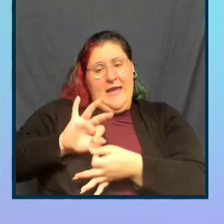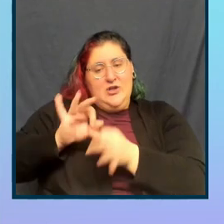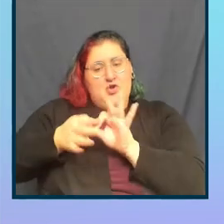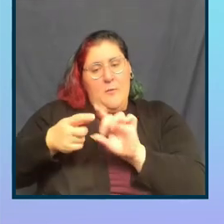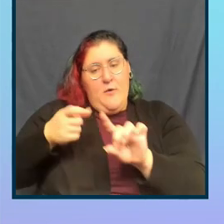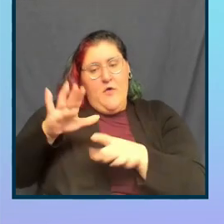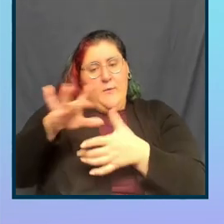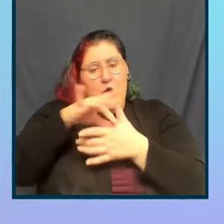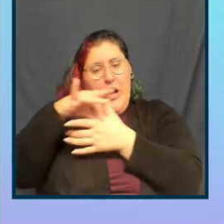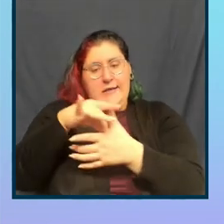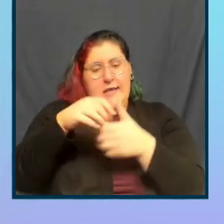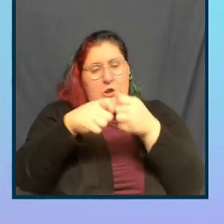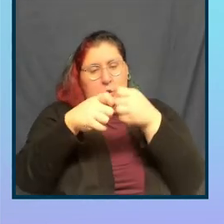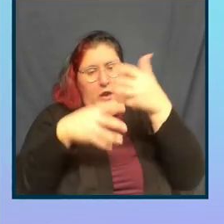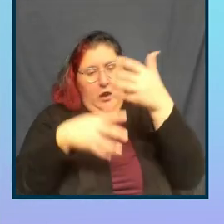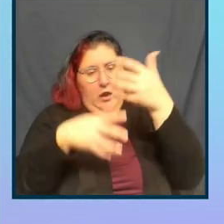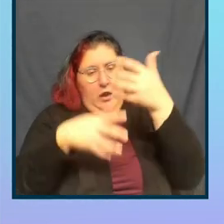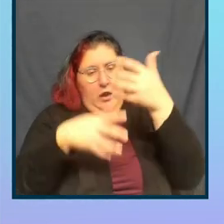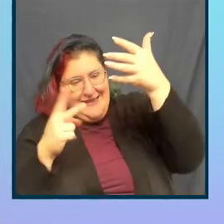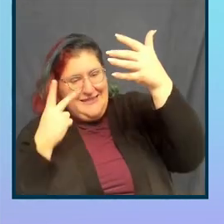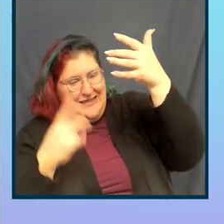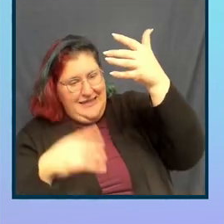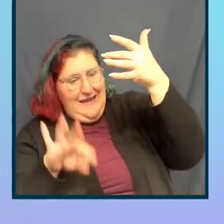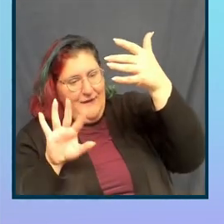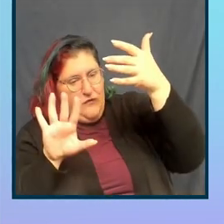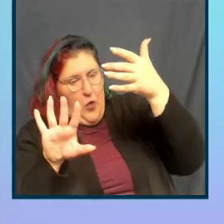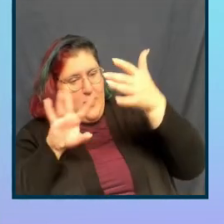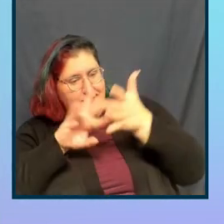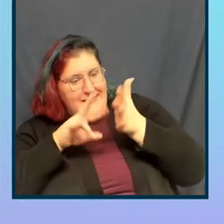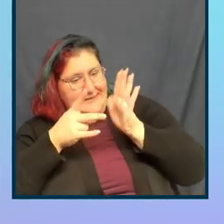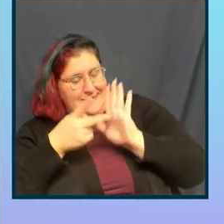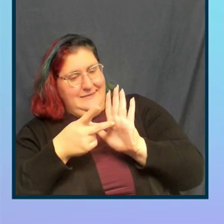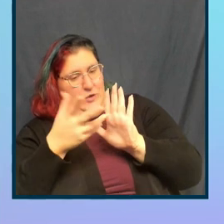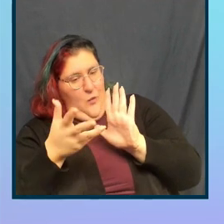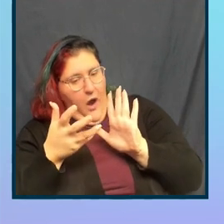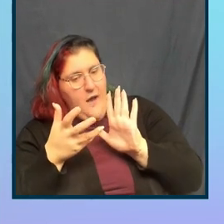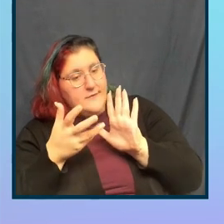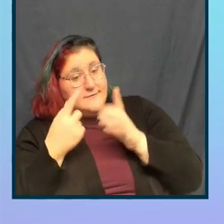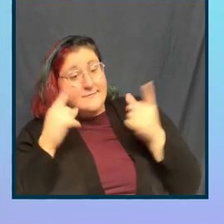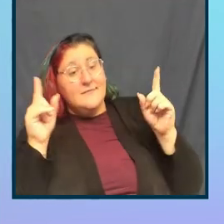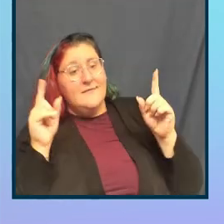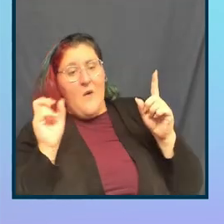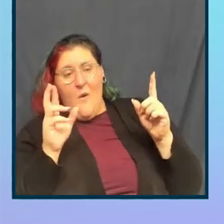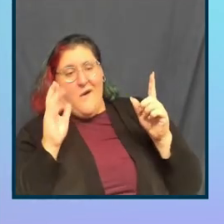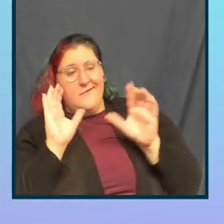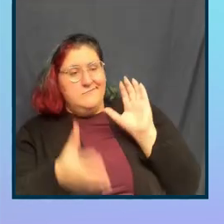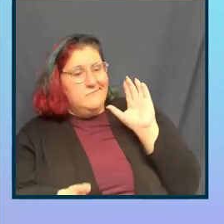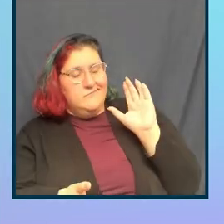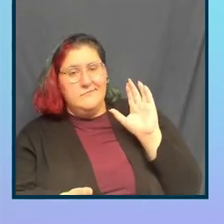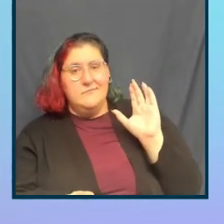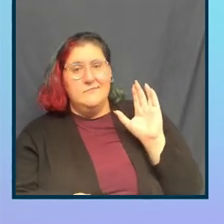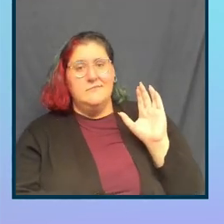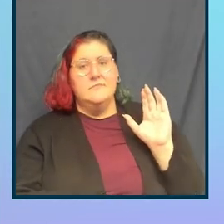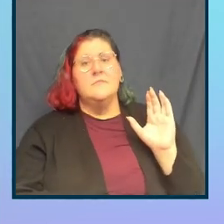tree and see if the meaning you gave to something came across correctly. And so that's a great tool,